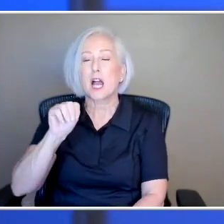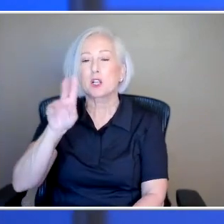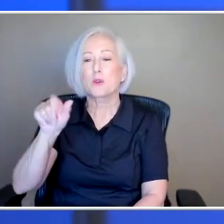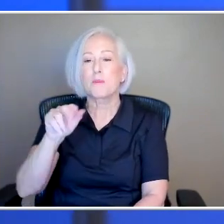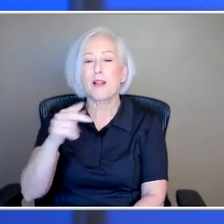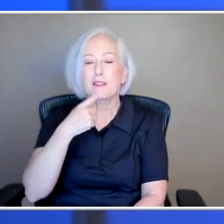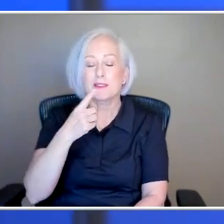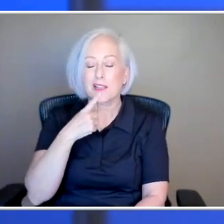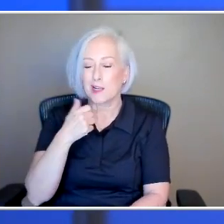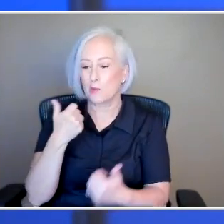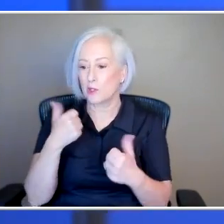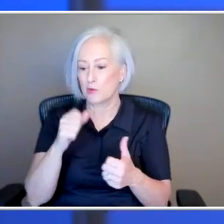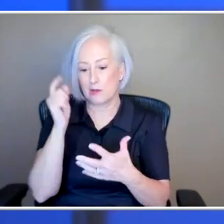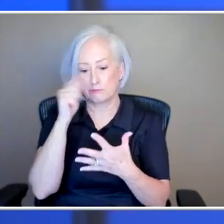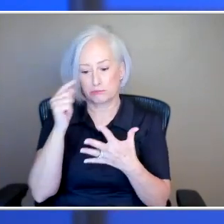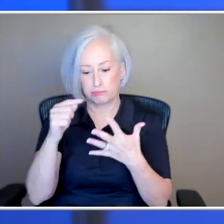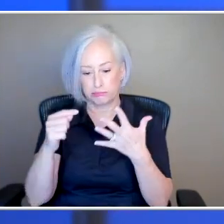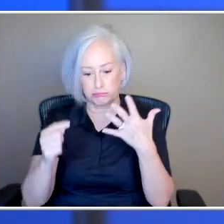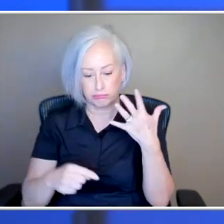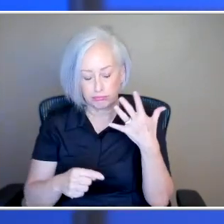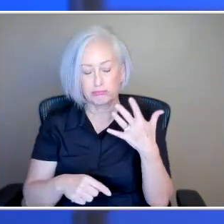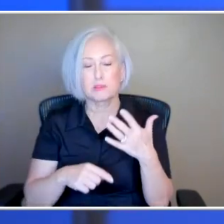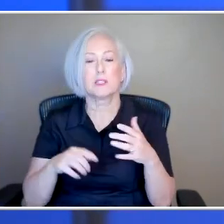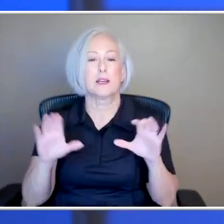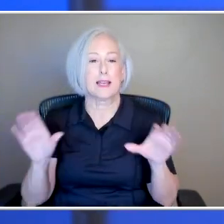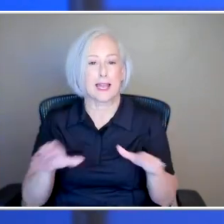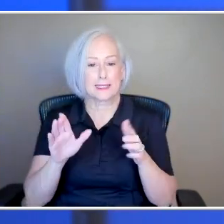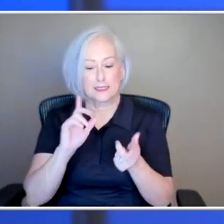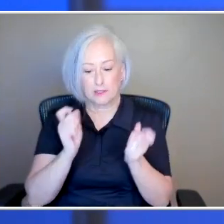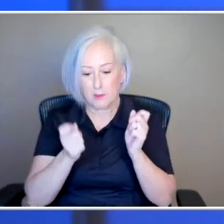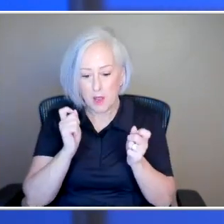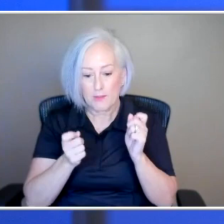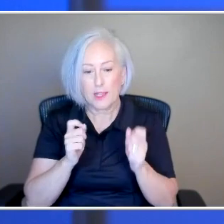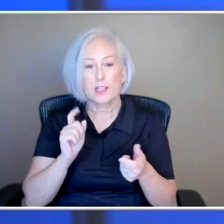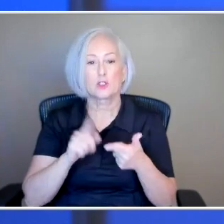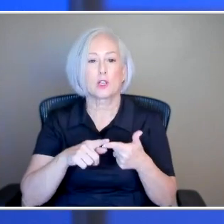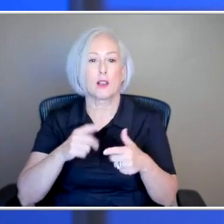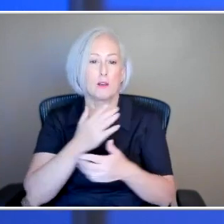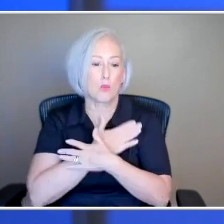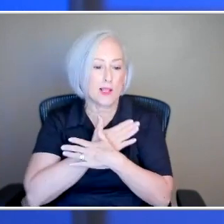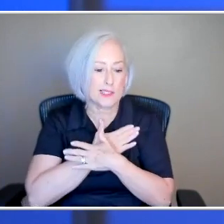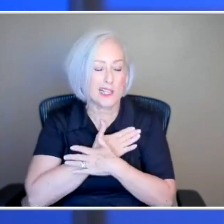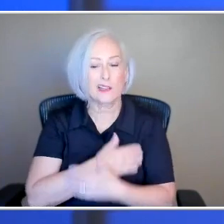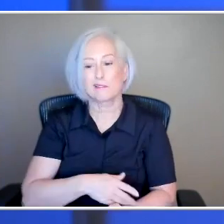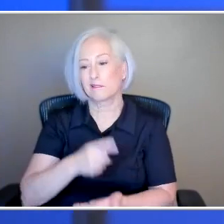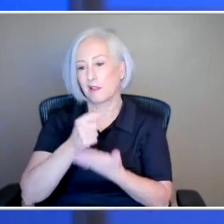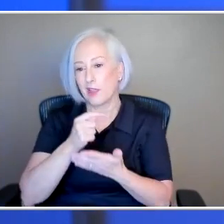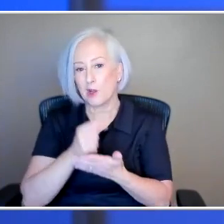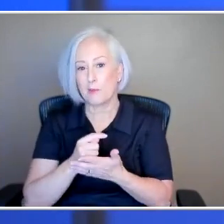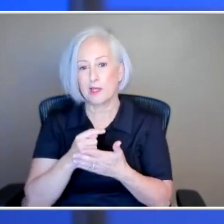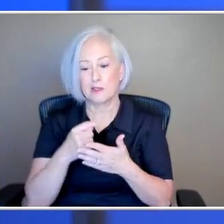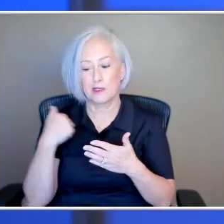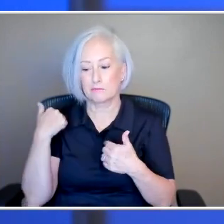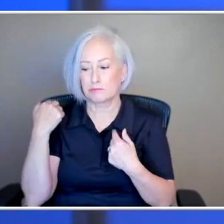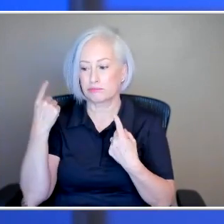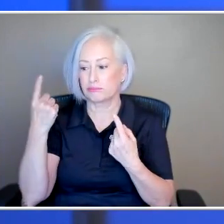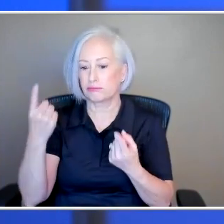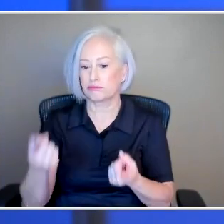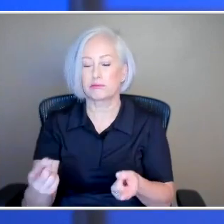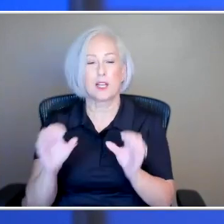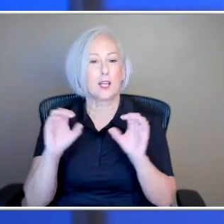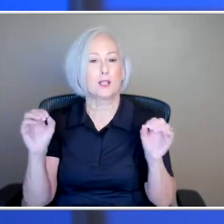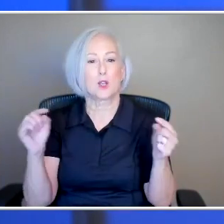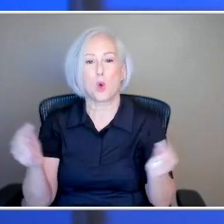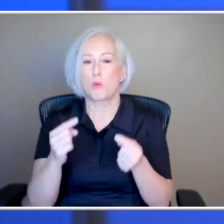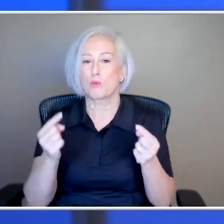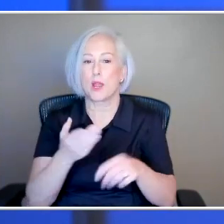the activity modification and the resting, the therapy and all that, it had been a few weeks to months now, and the pain was not improving. Then